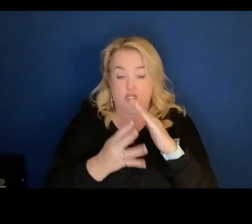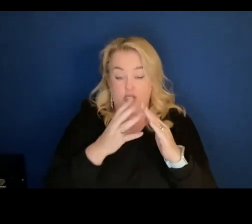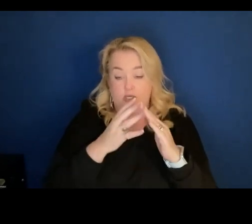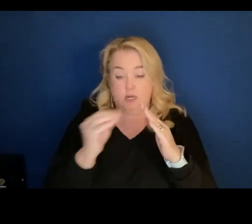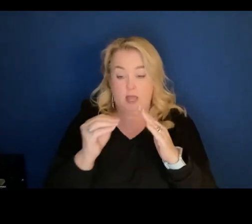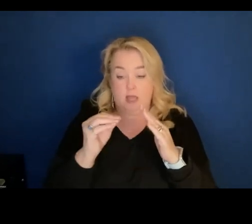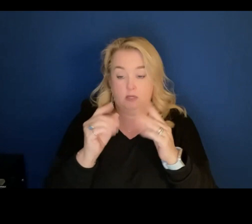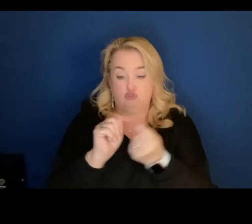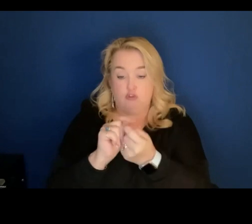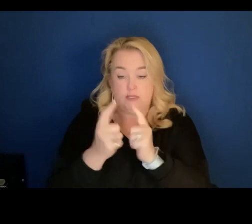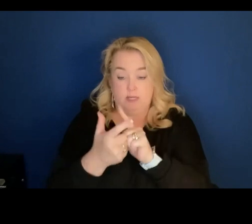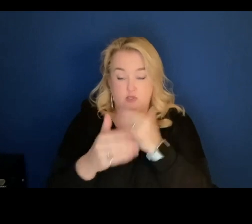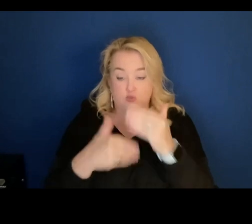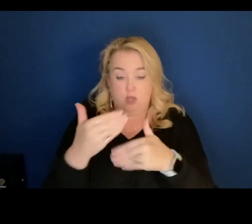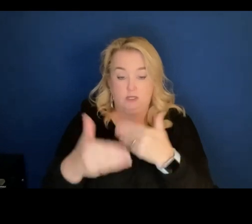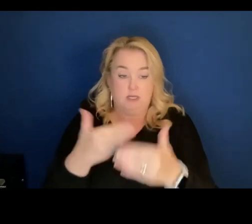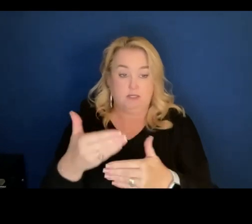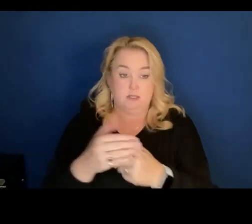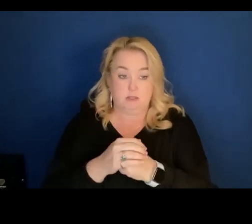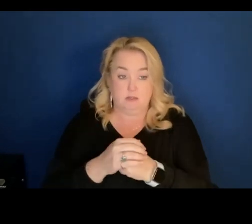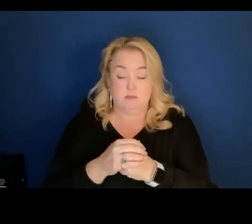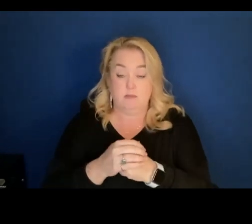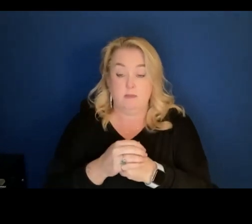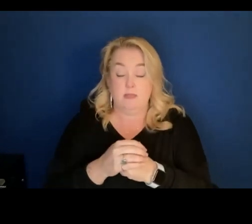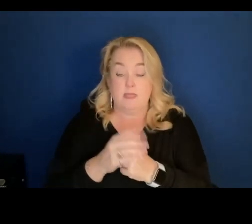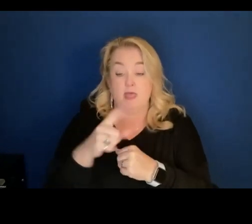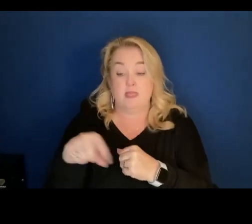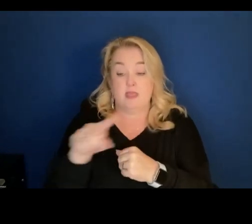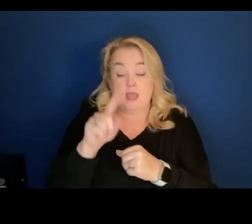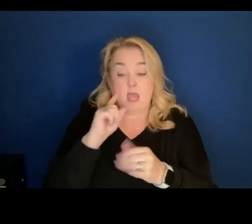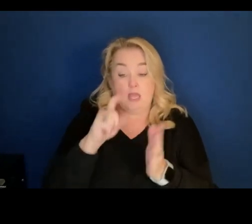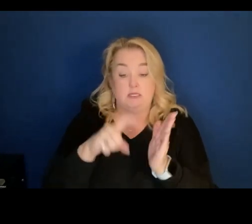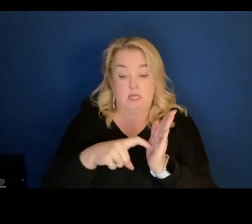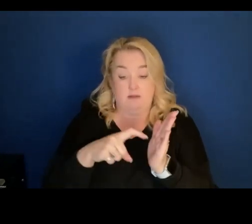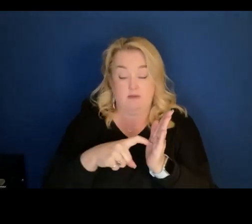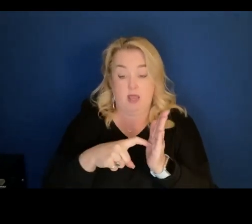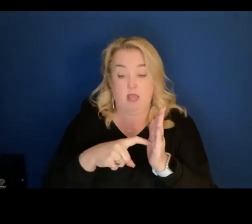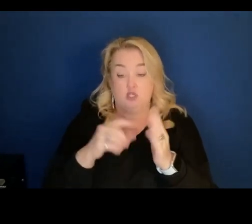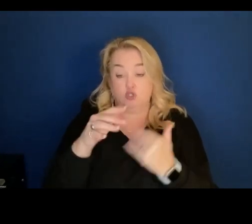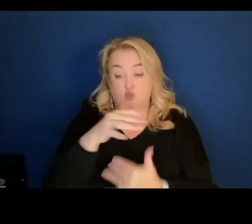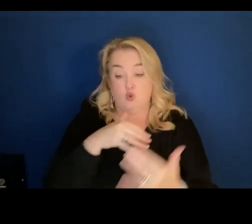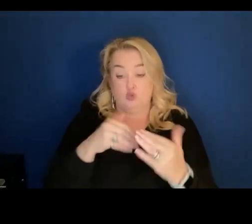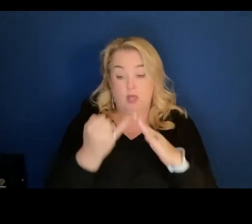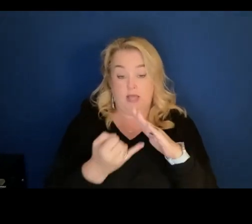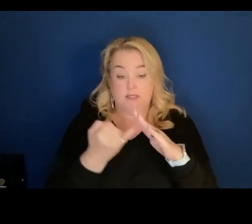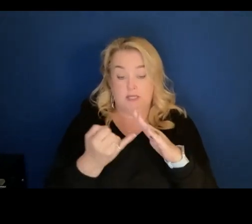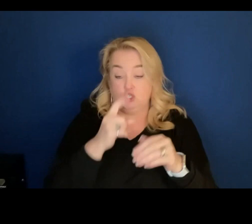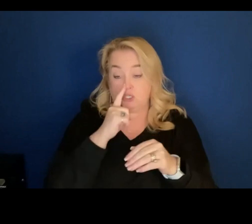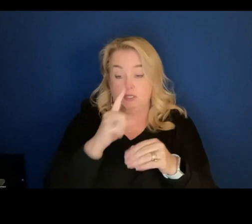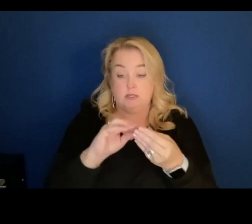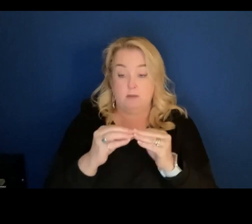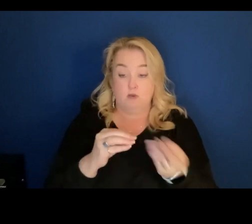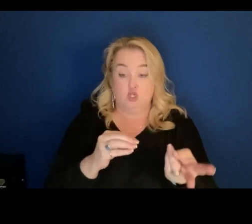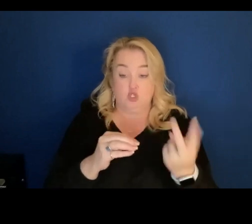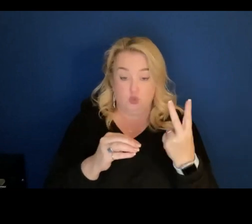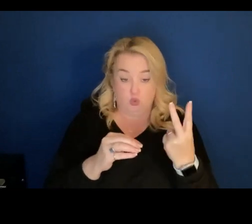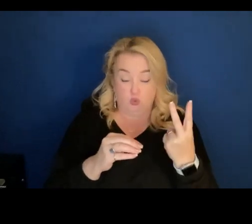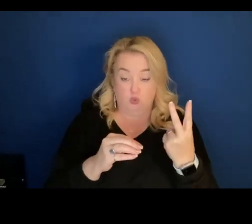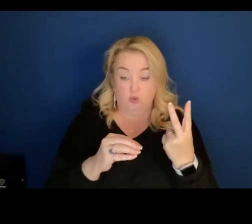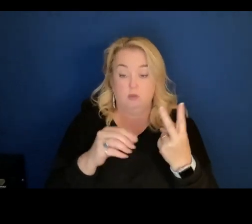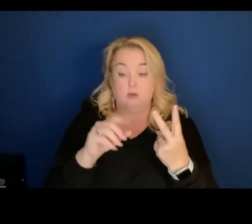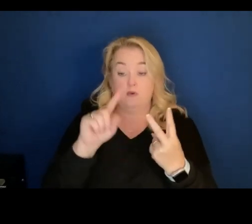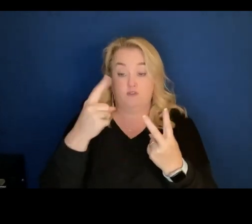the pandemic, diverse family caregivers identified social isolation as their number 2 challenge behind